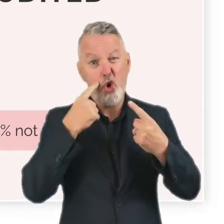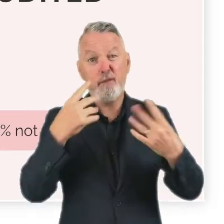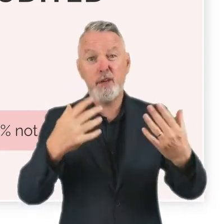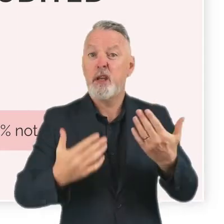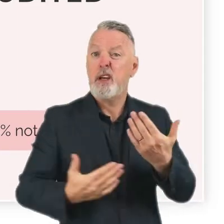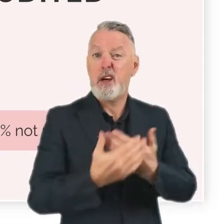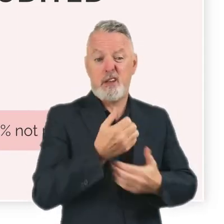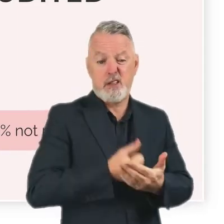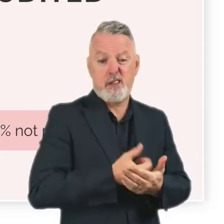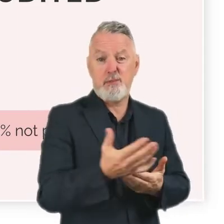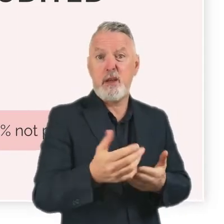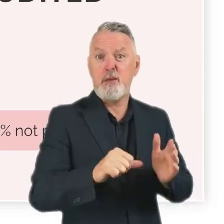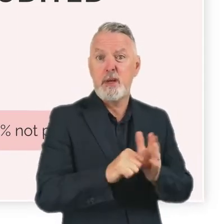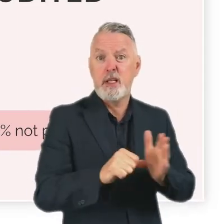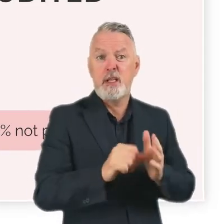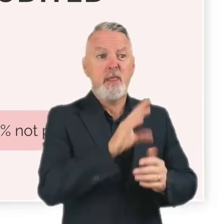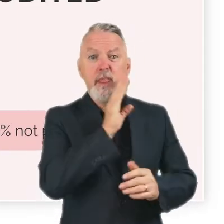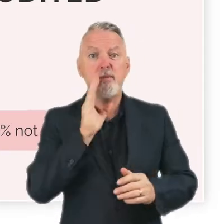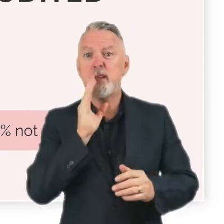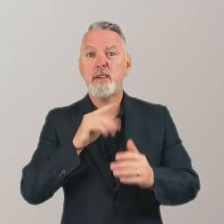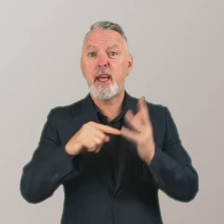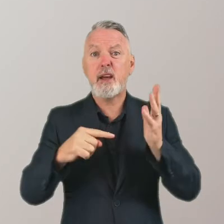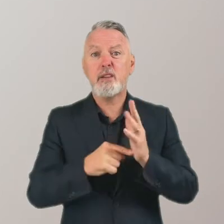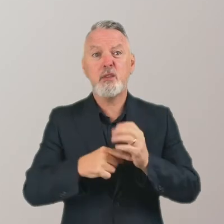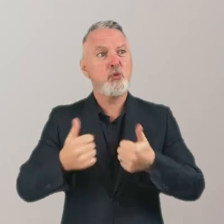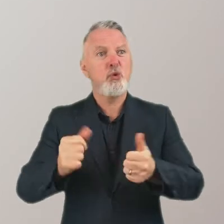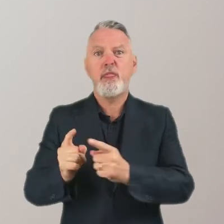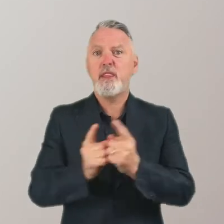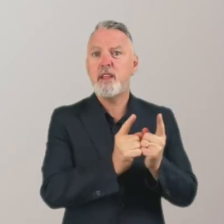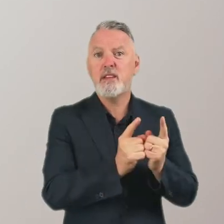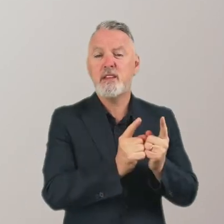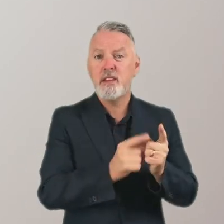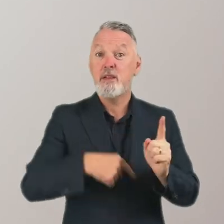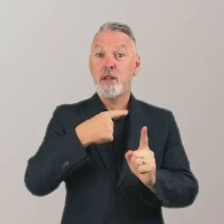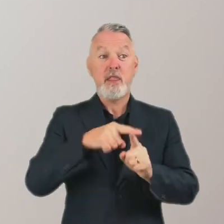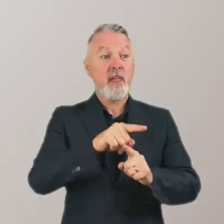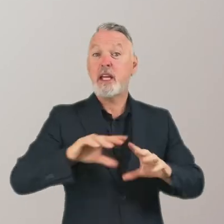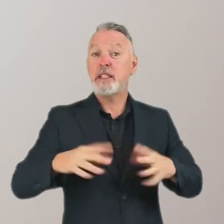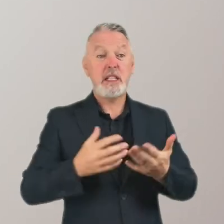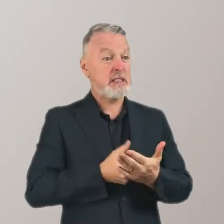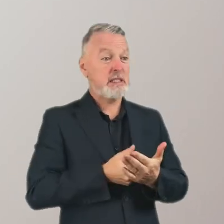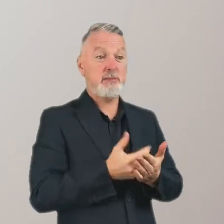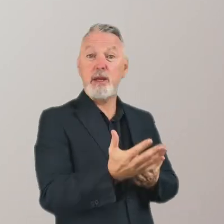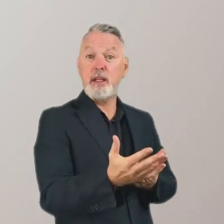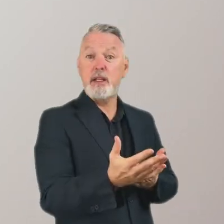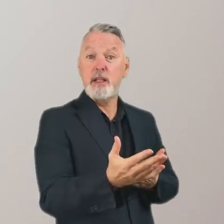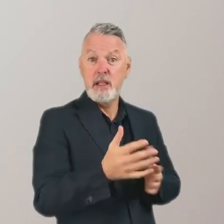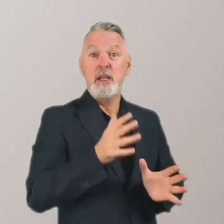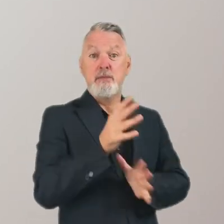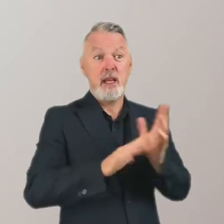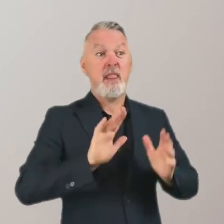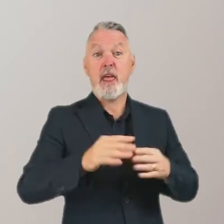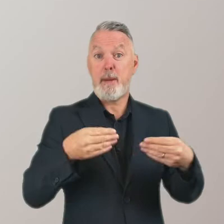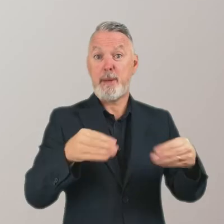budgets and missed out on life-improving support. Also, since they didn't spend their funds, they were more likely to get their